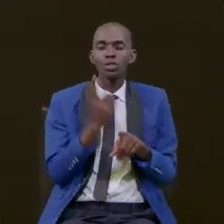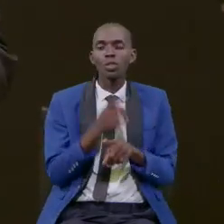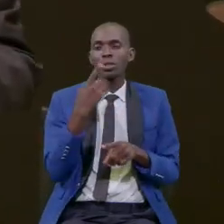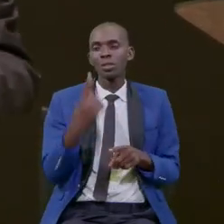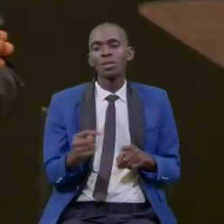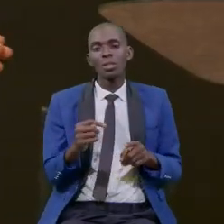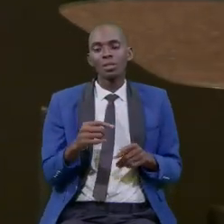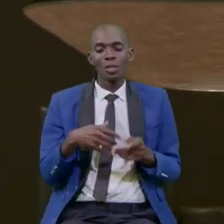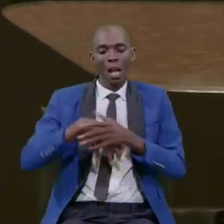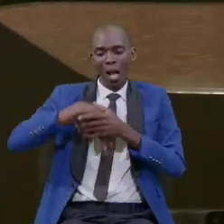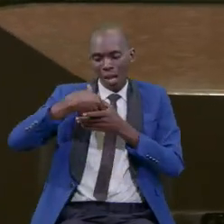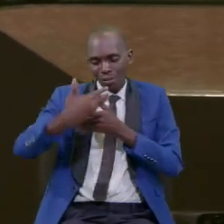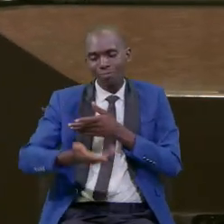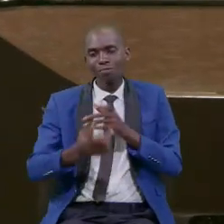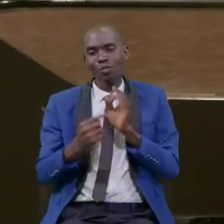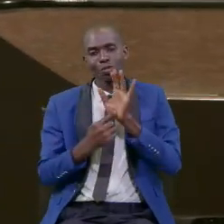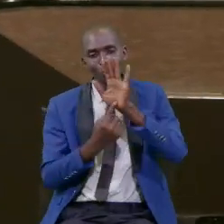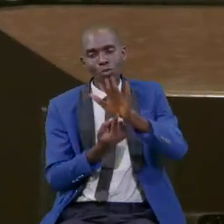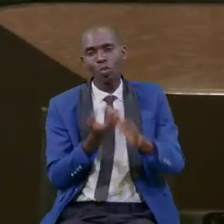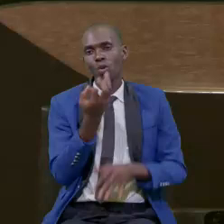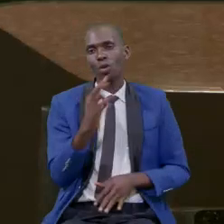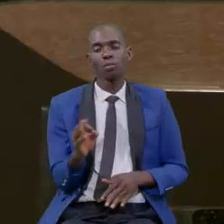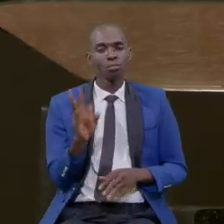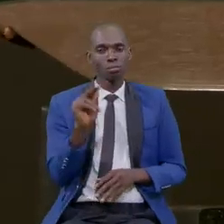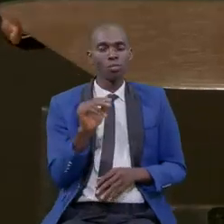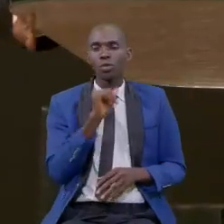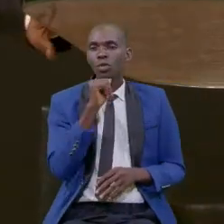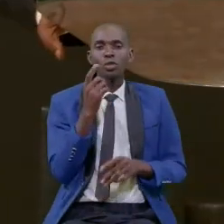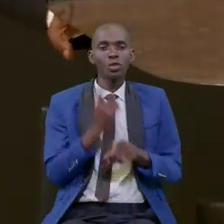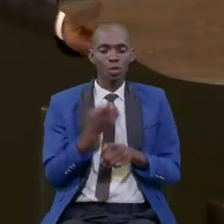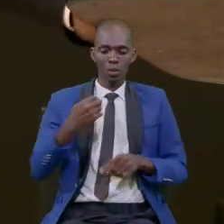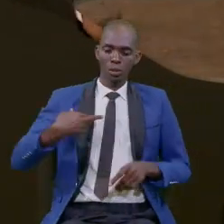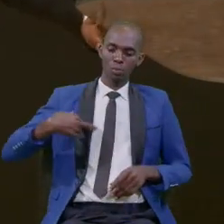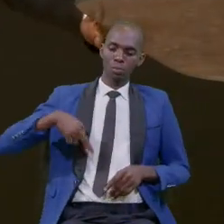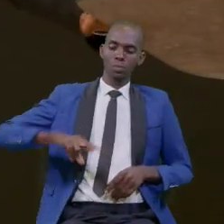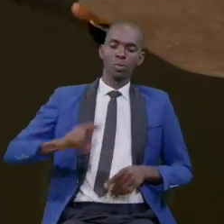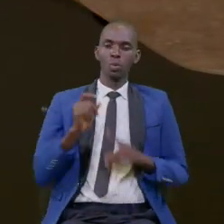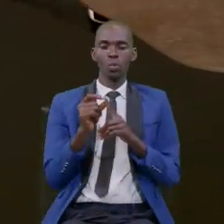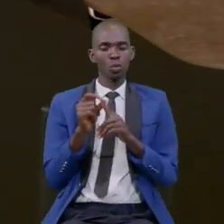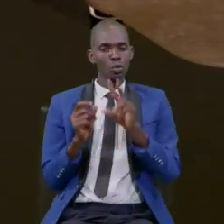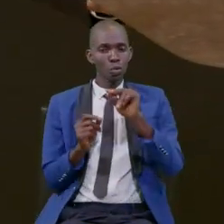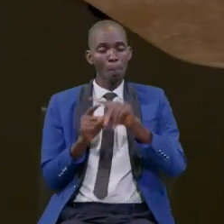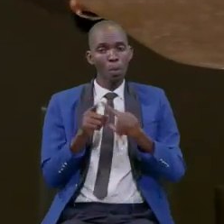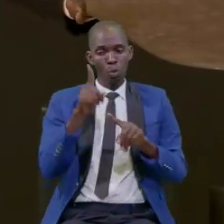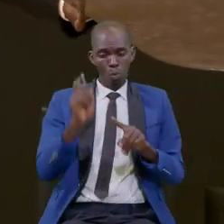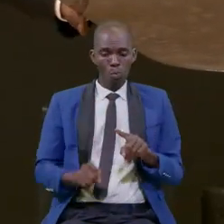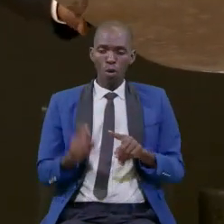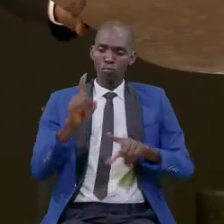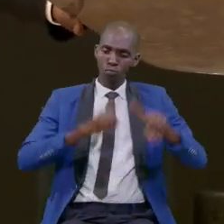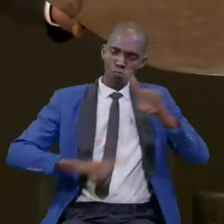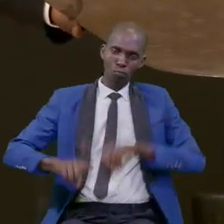It's not just the religious traditional confession. You confess with your mouth because actually